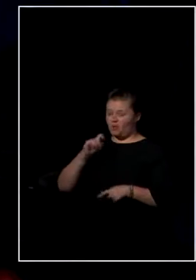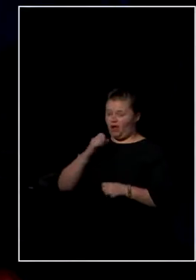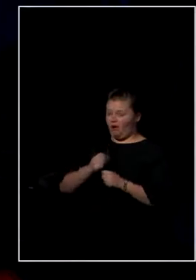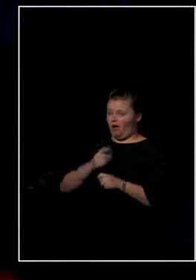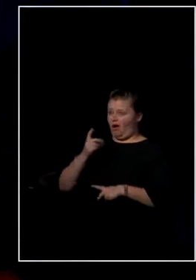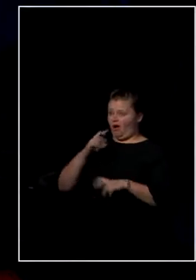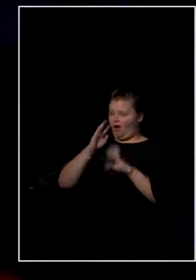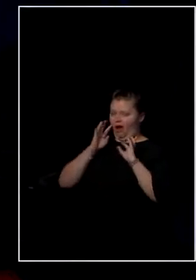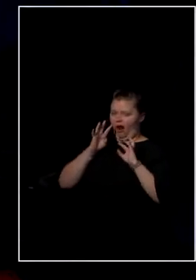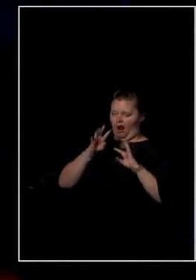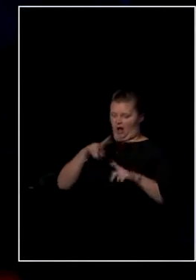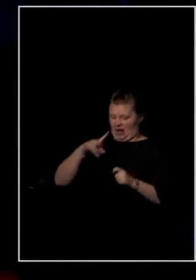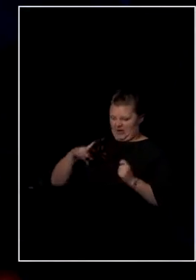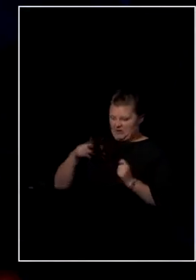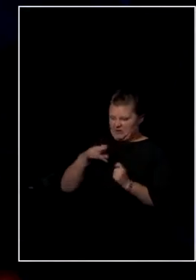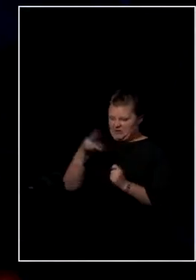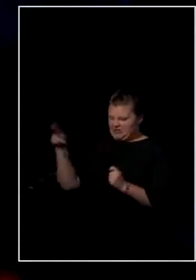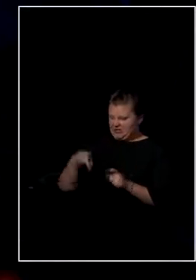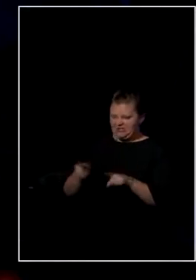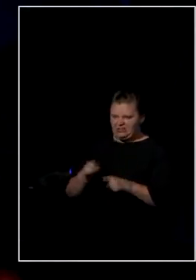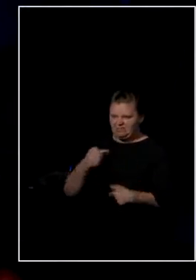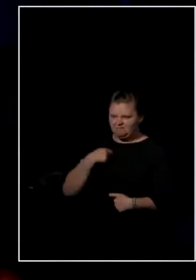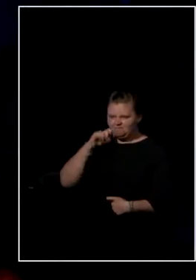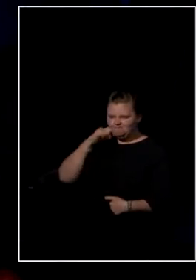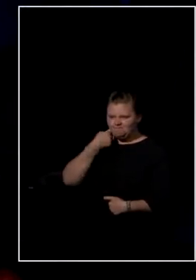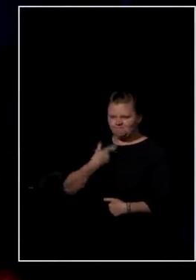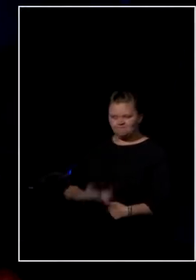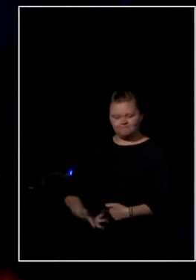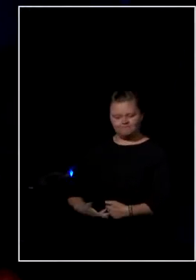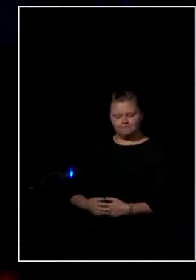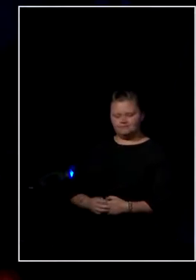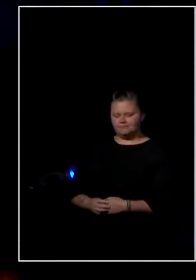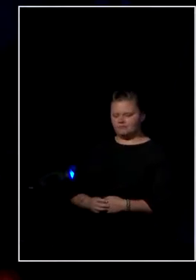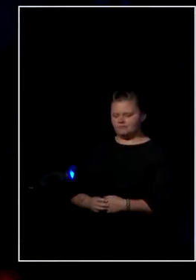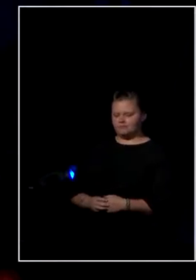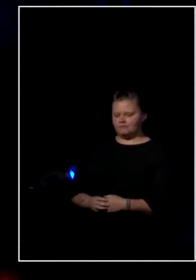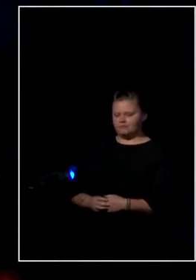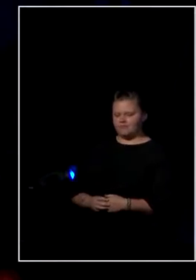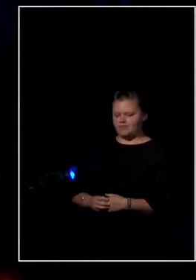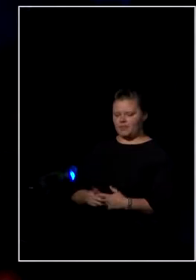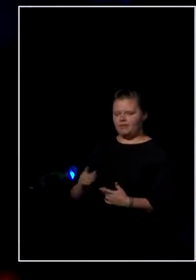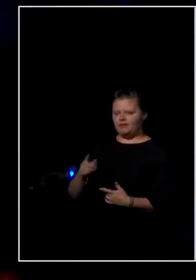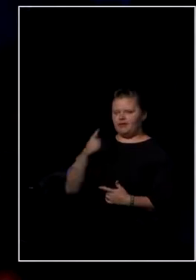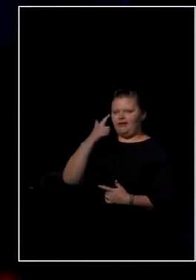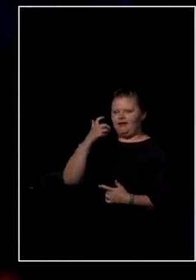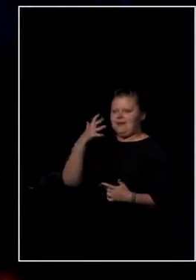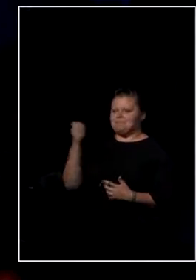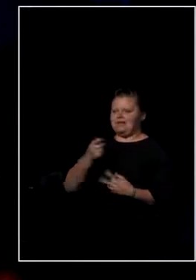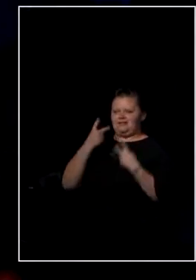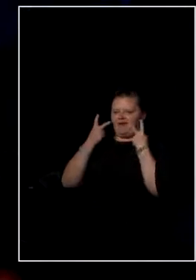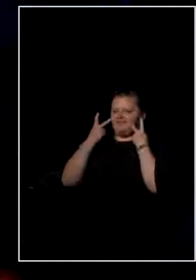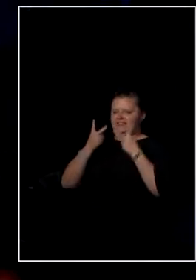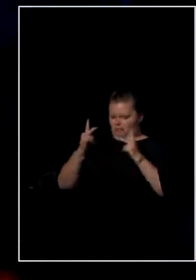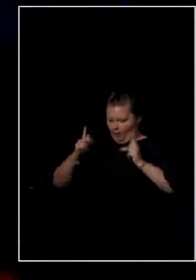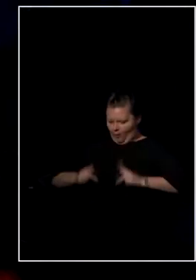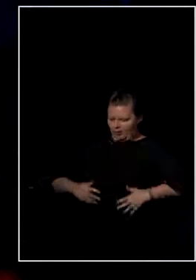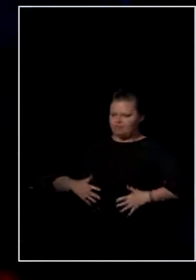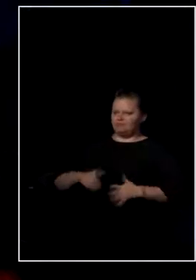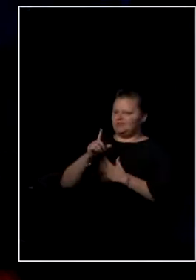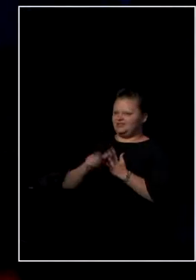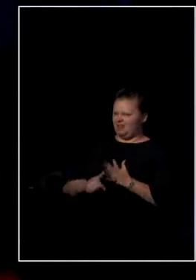them up like I did. You know, it's the idea that you have to have a visible disability is